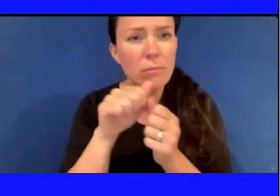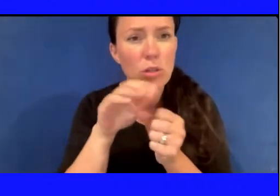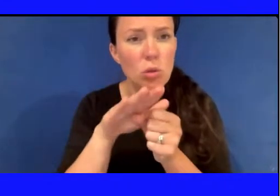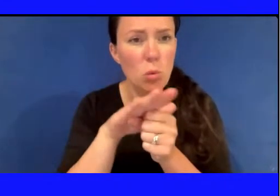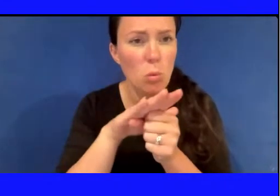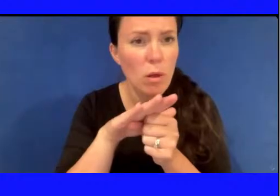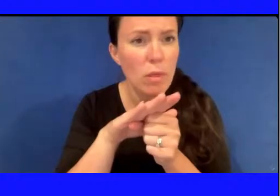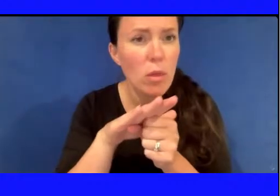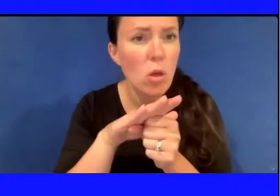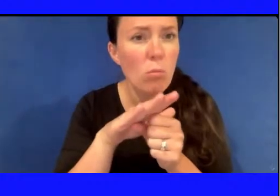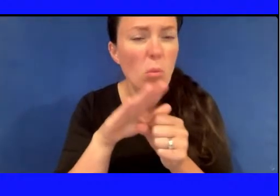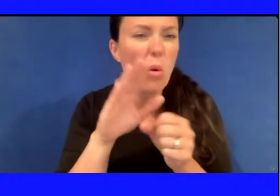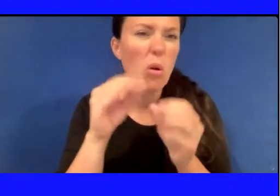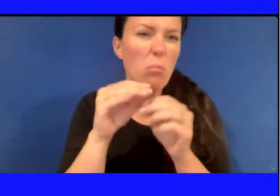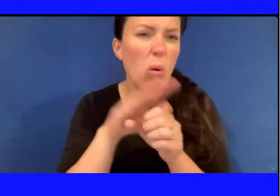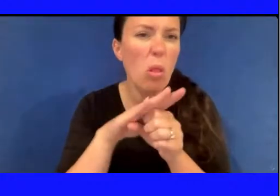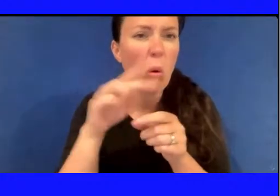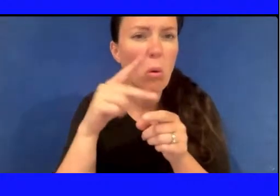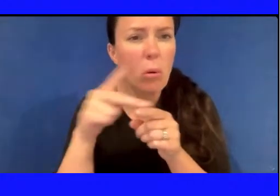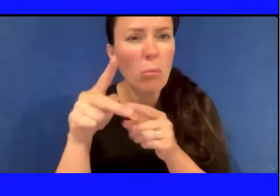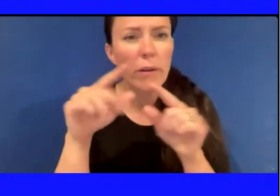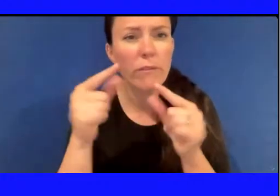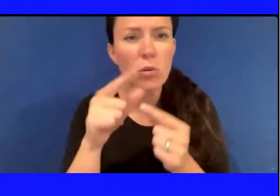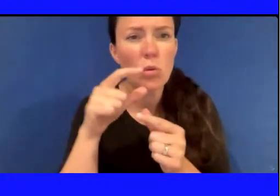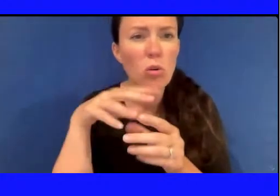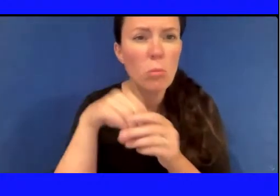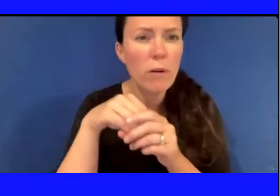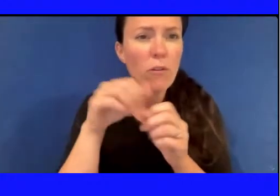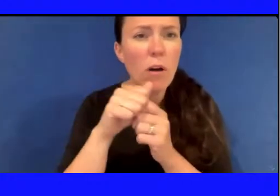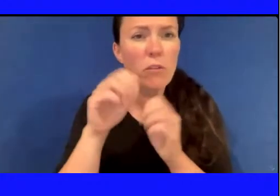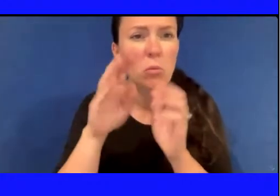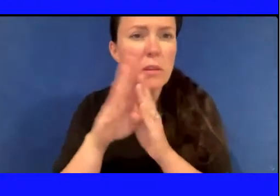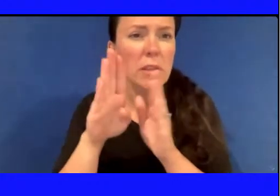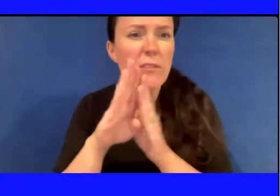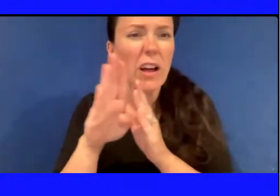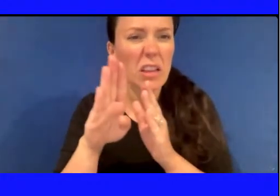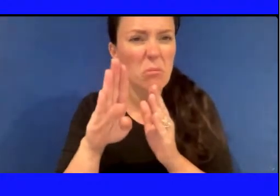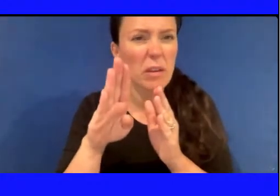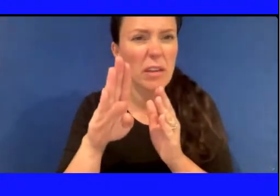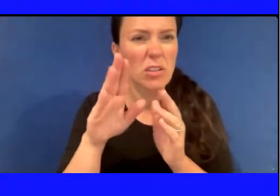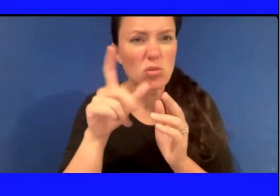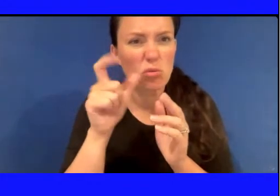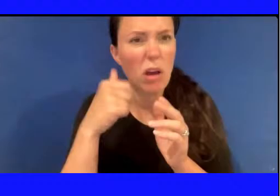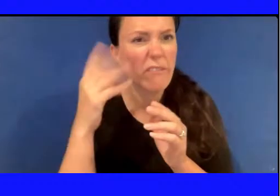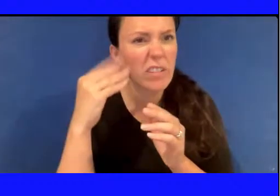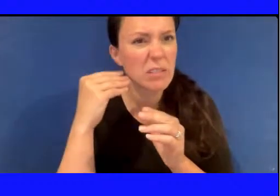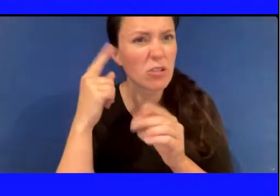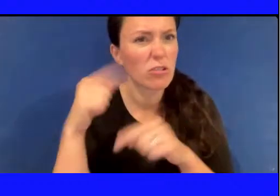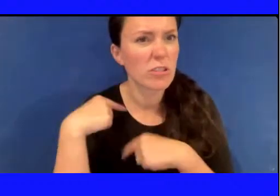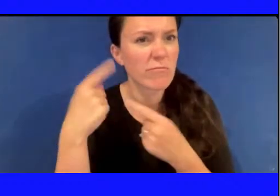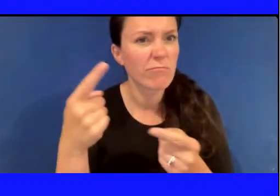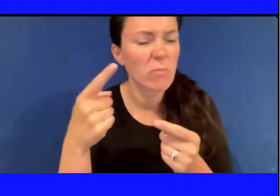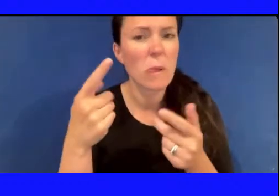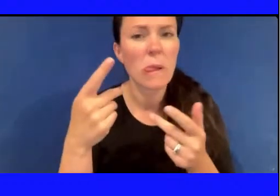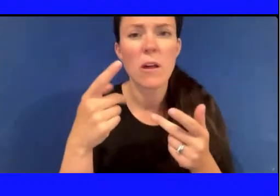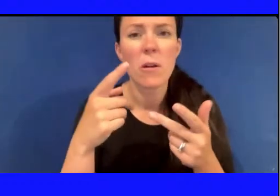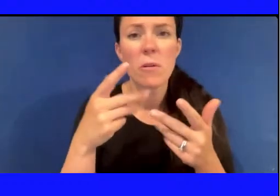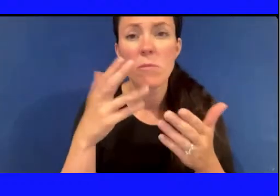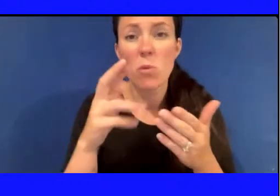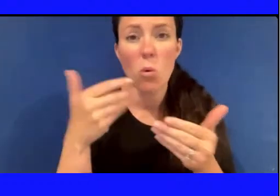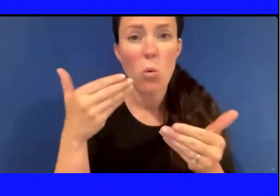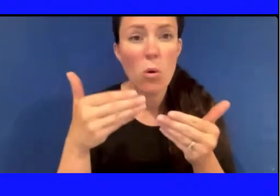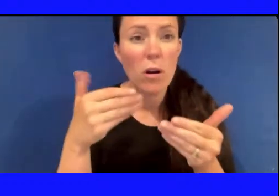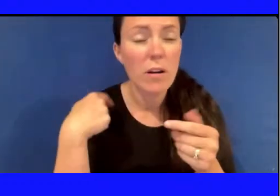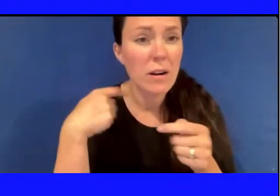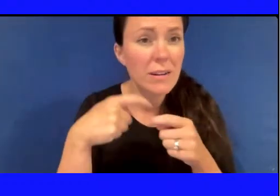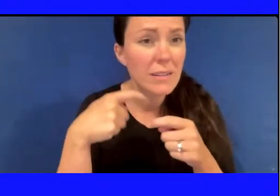professional groups that have been involved in doing development for a long time. As a Hispanic, we've always been